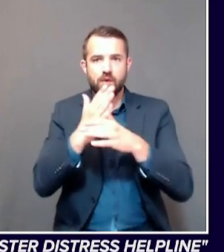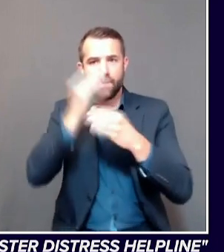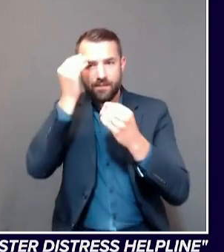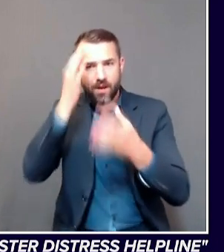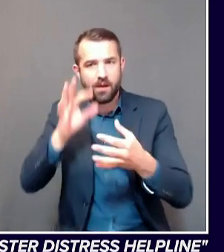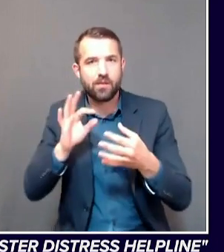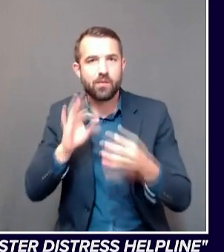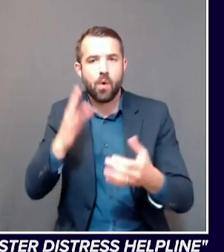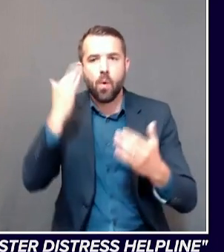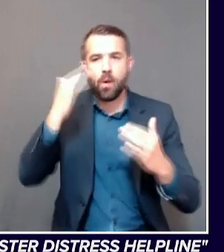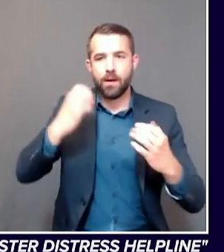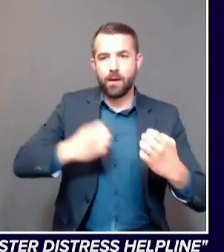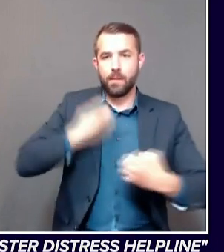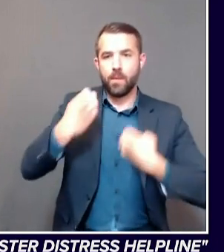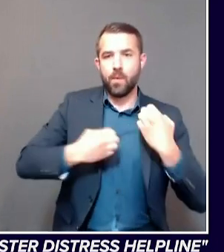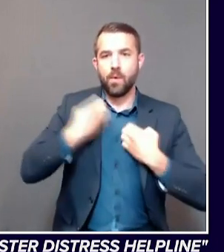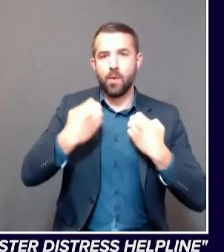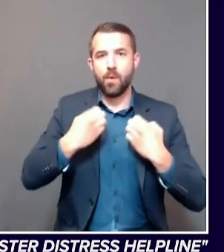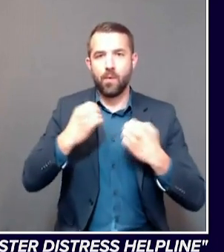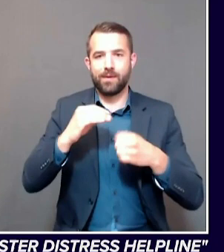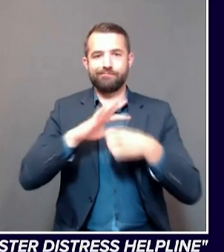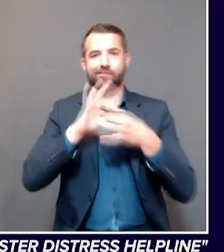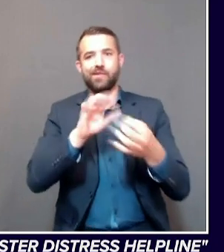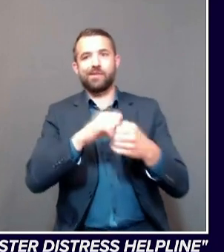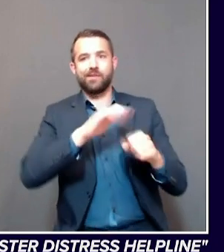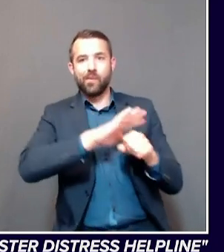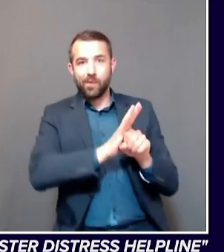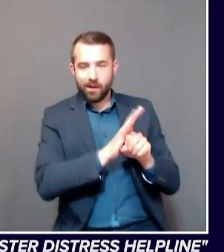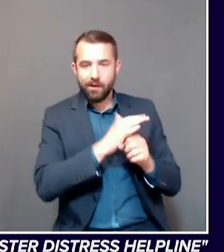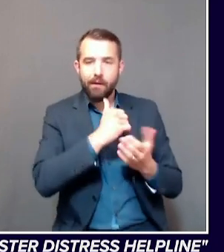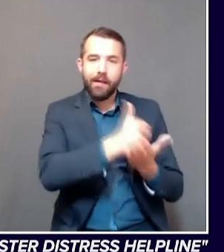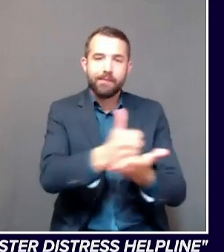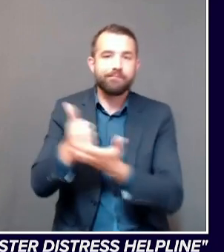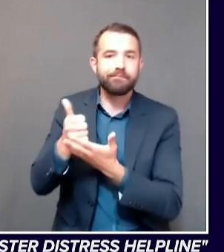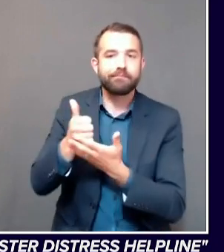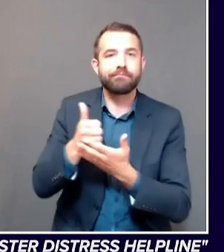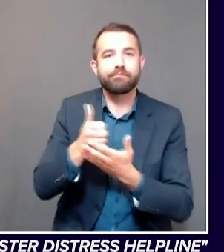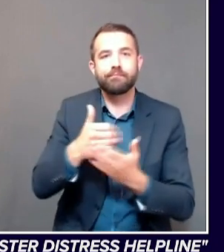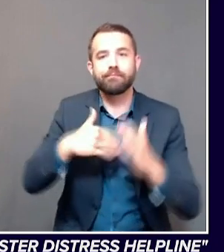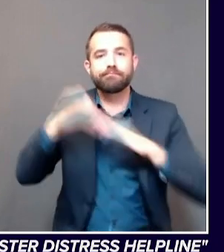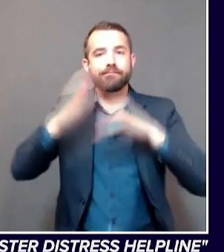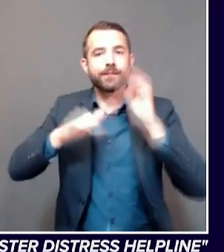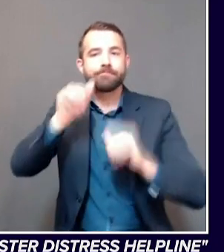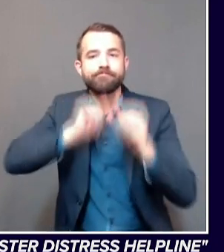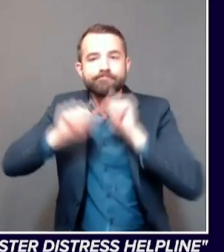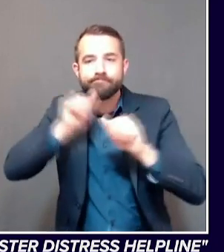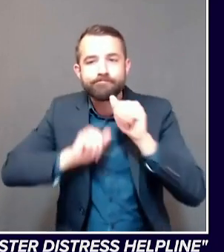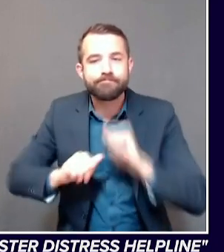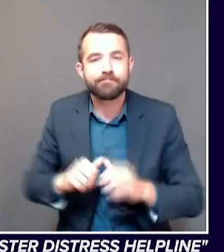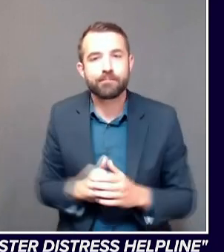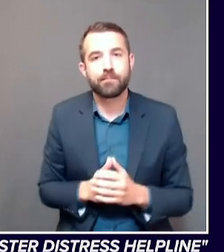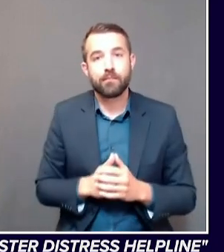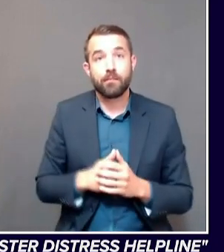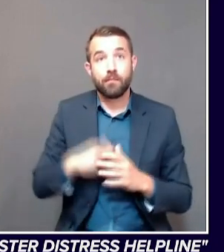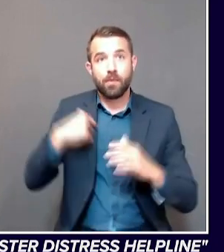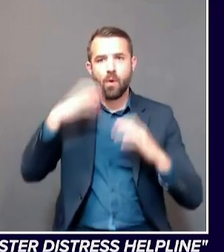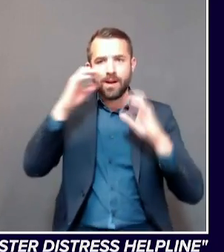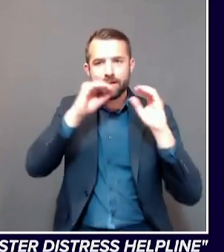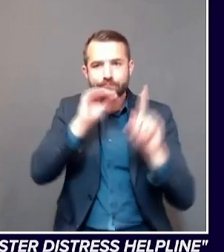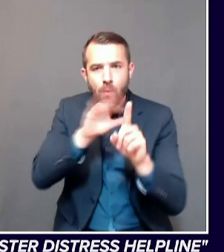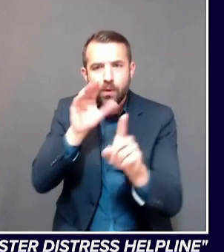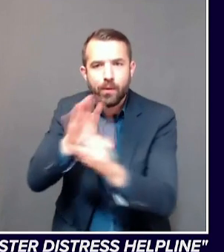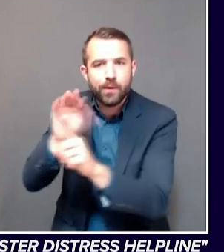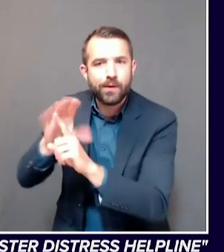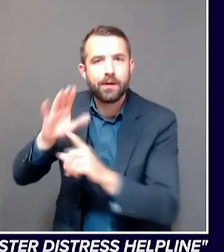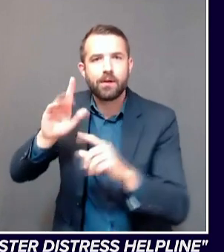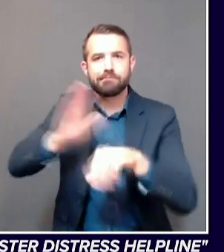emergencies. It will help build resilience and coping skills. It'll help people know what warning signs to watch for and when and how to seek